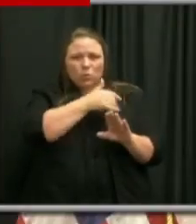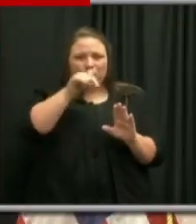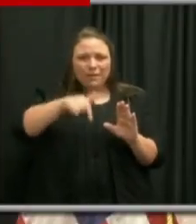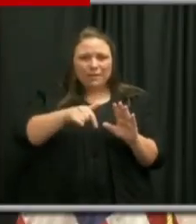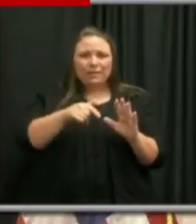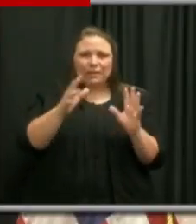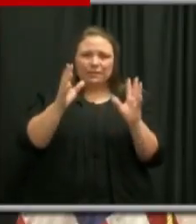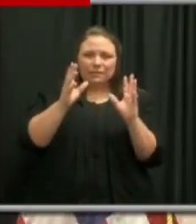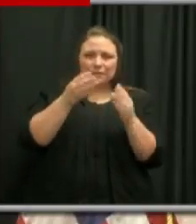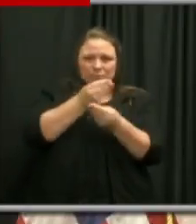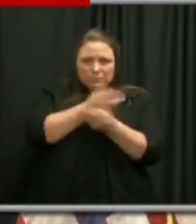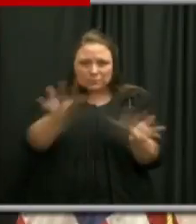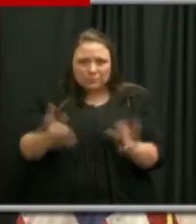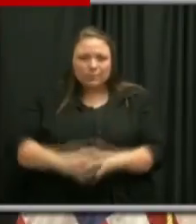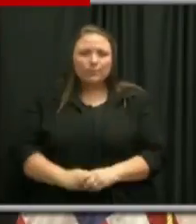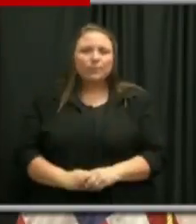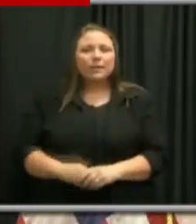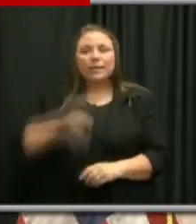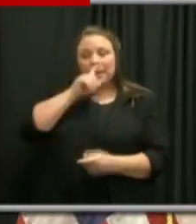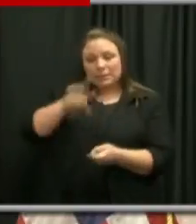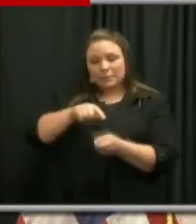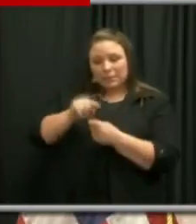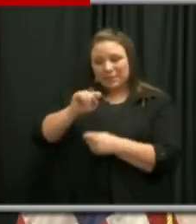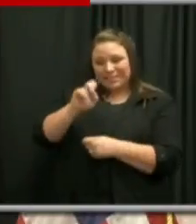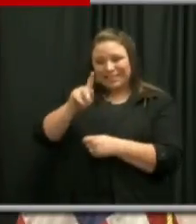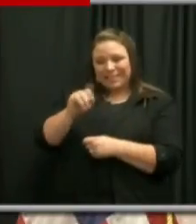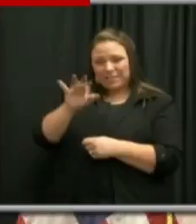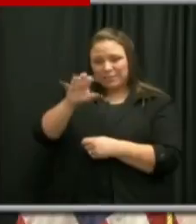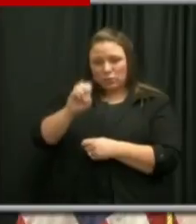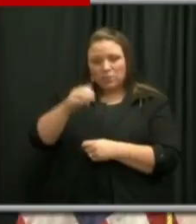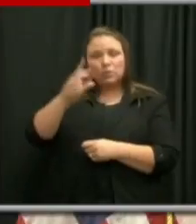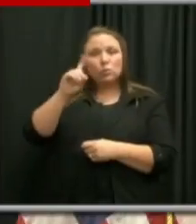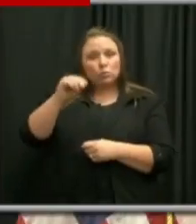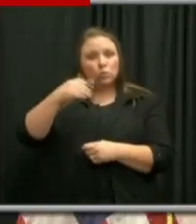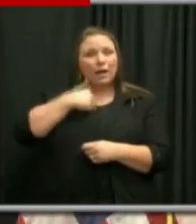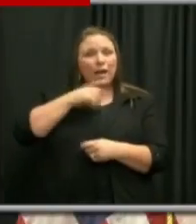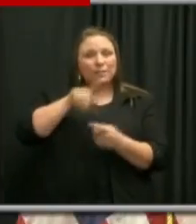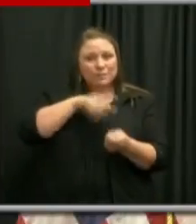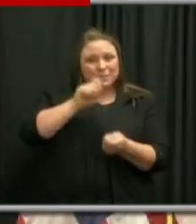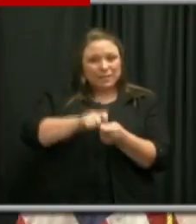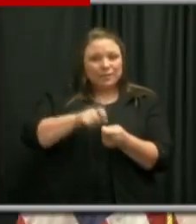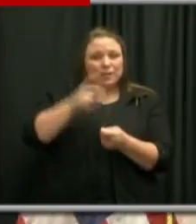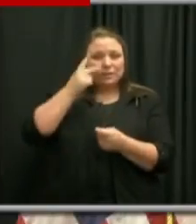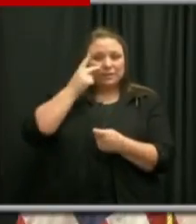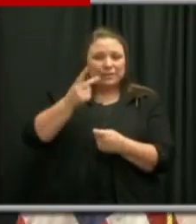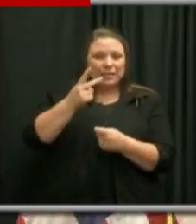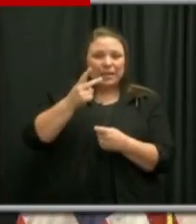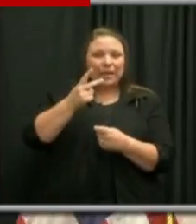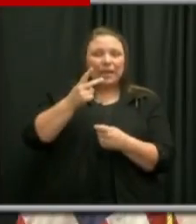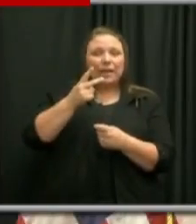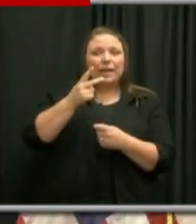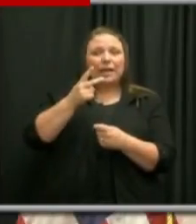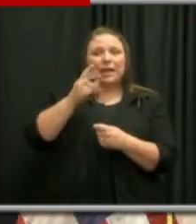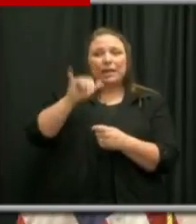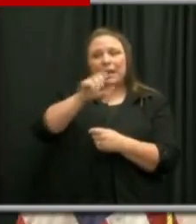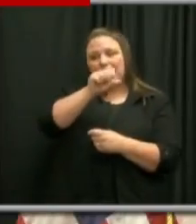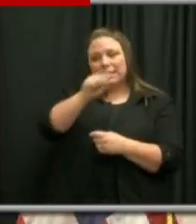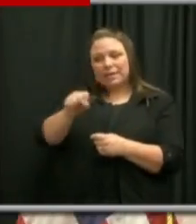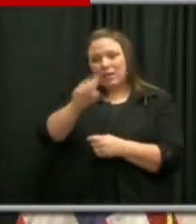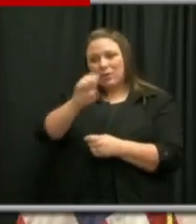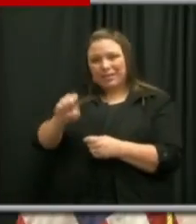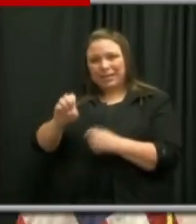press conference. So there's not a specific task force. There's a task force to look specifically at our increased outbreak in the Southeast corridor, which happened to